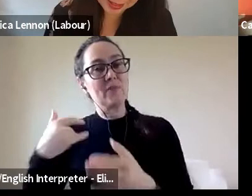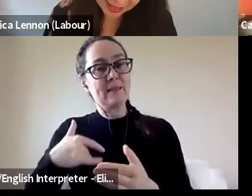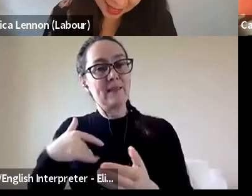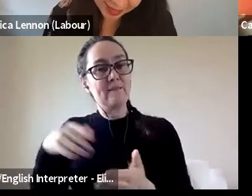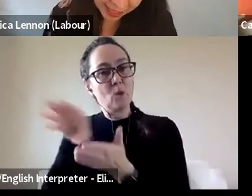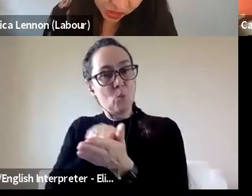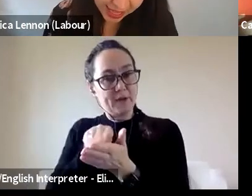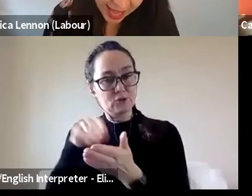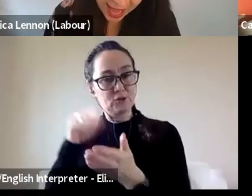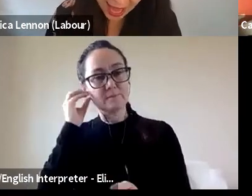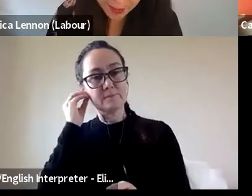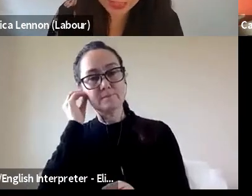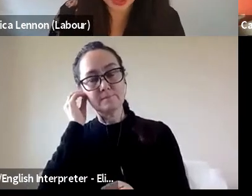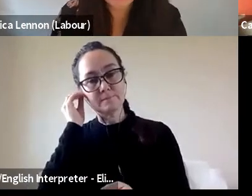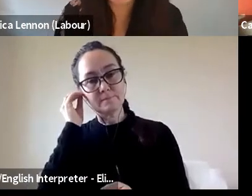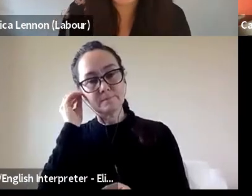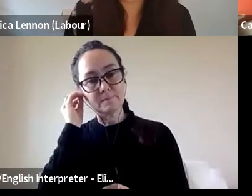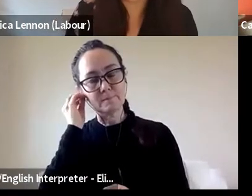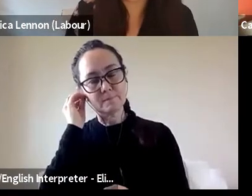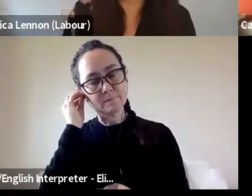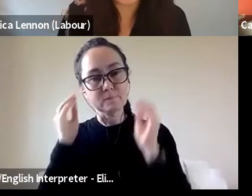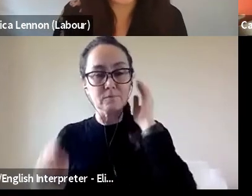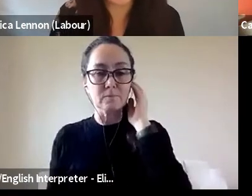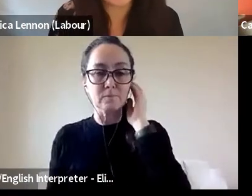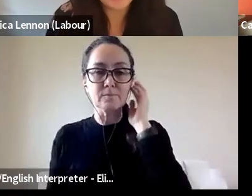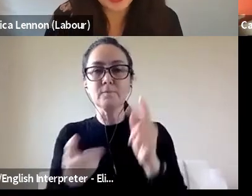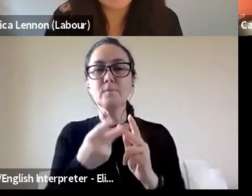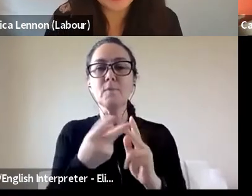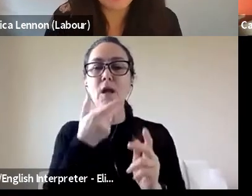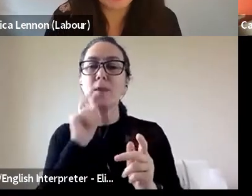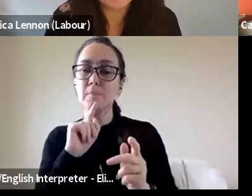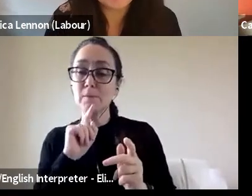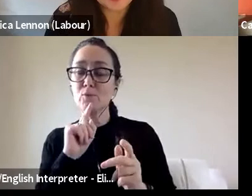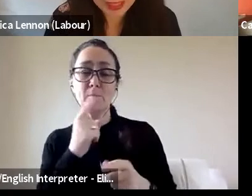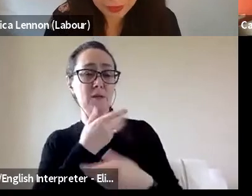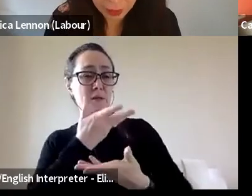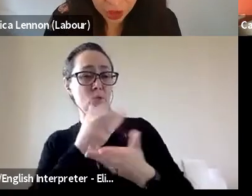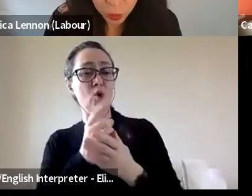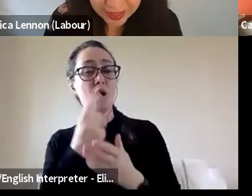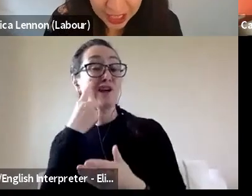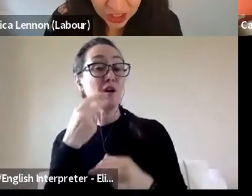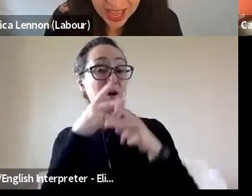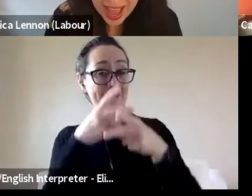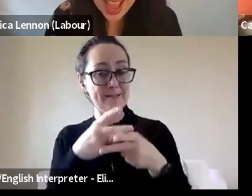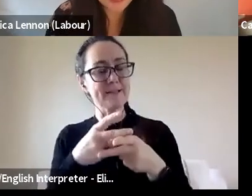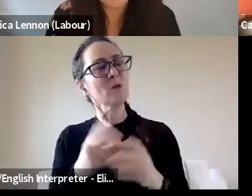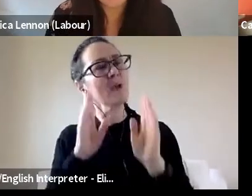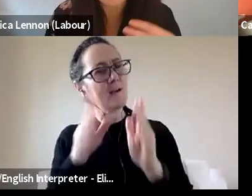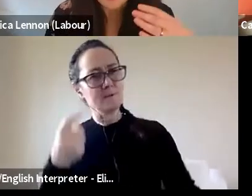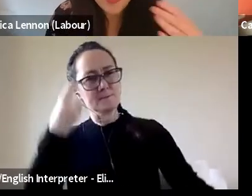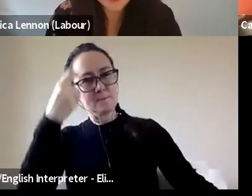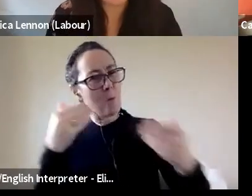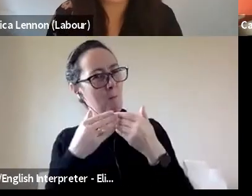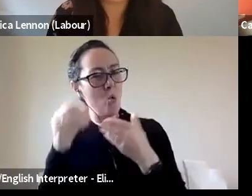into that territory. I think others have touched on young carers. I think that really needs to be given much more attention. I think